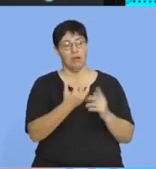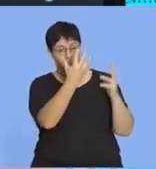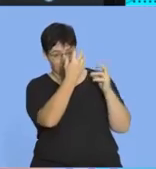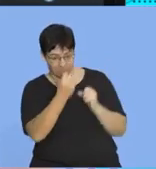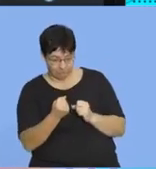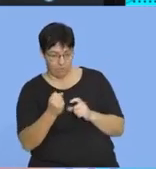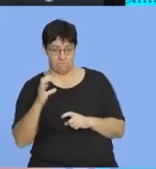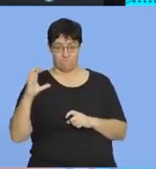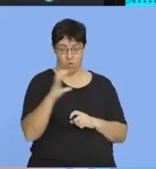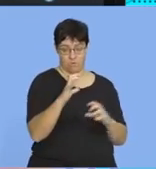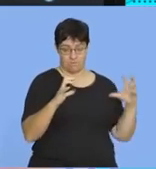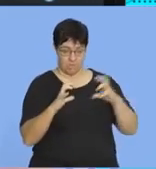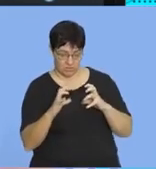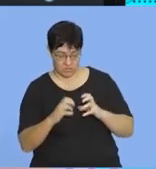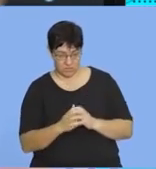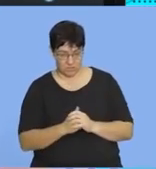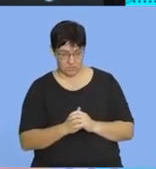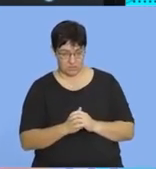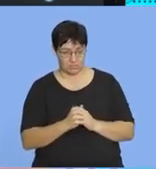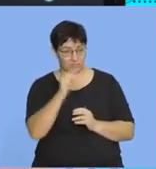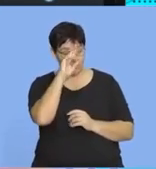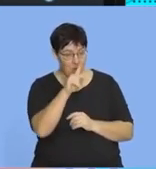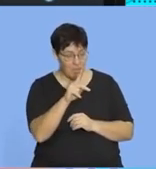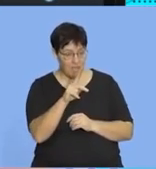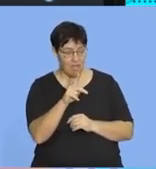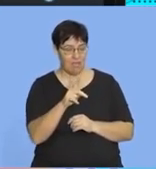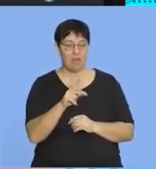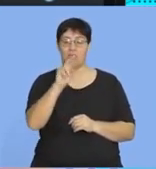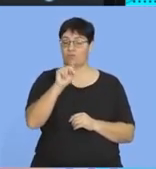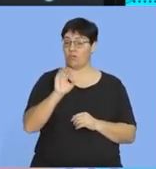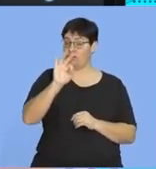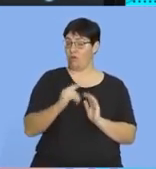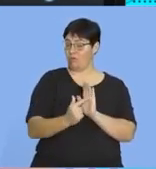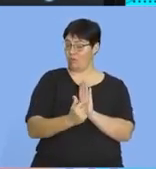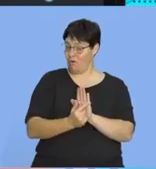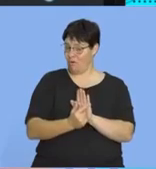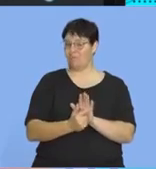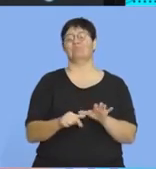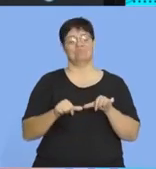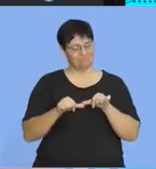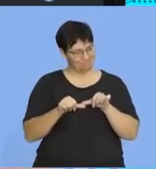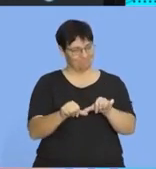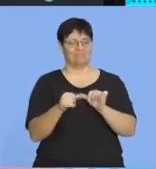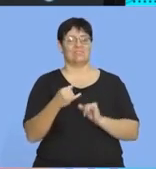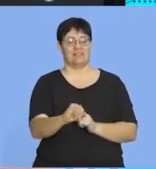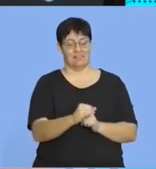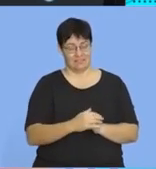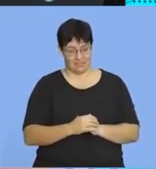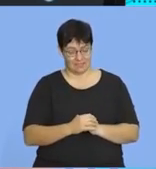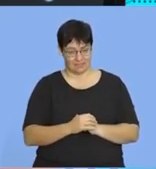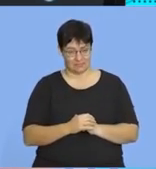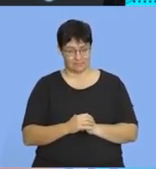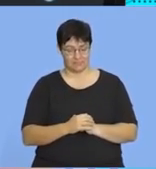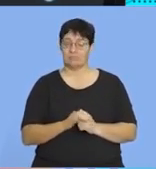gravitational forces, remember Newton's third law still holds true.